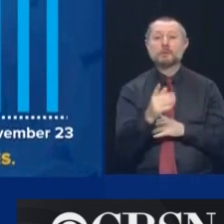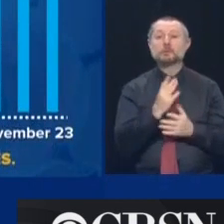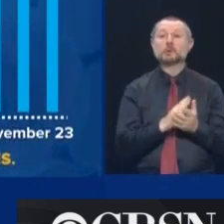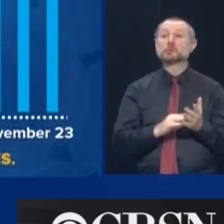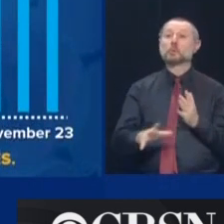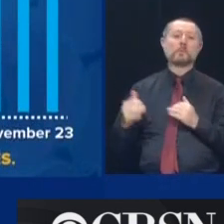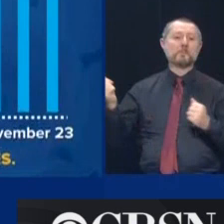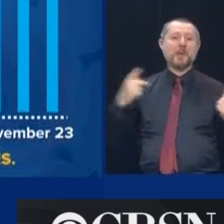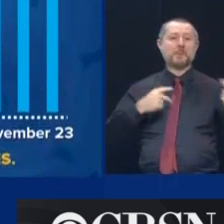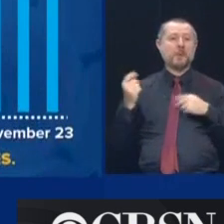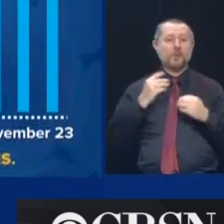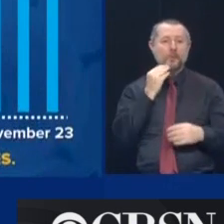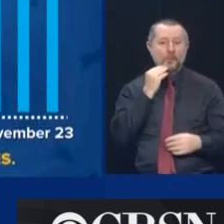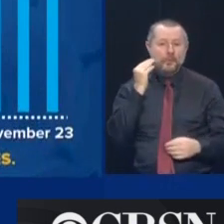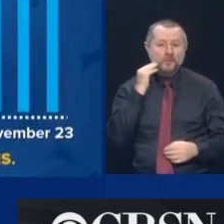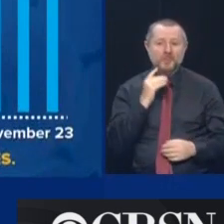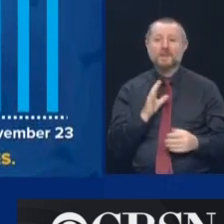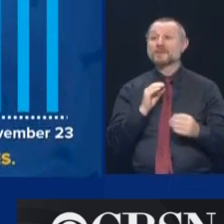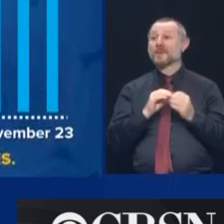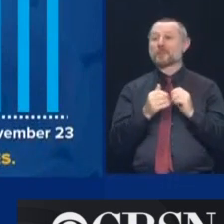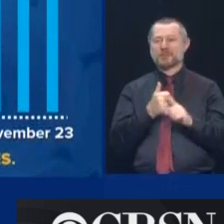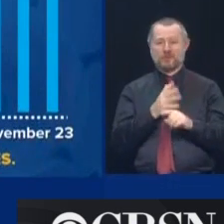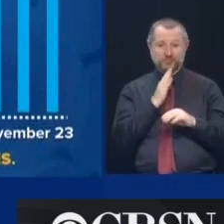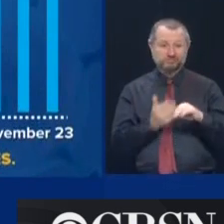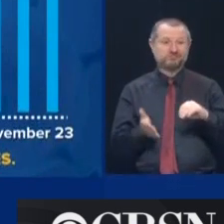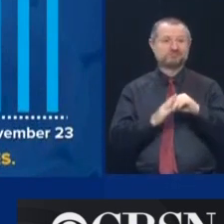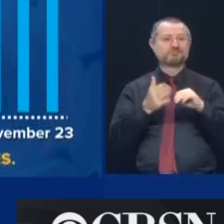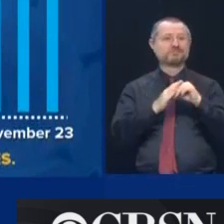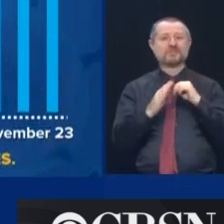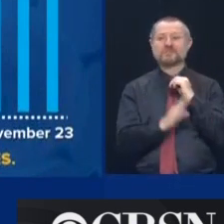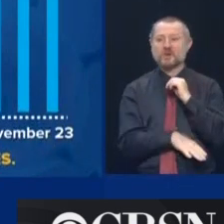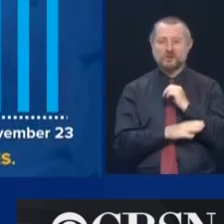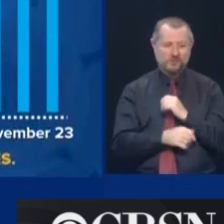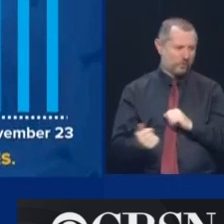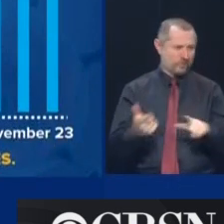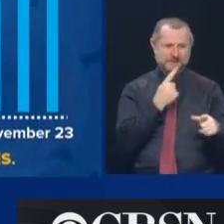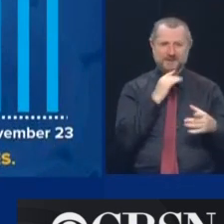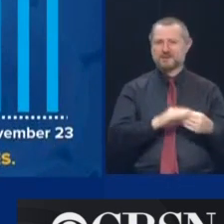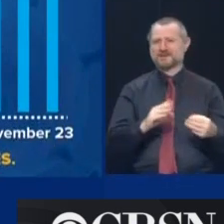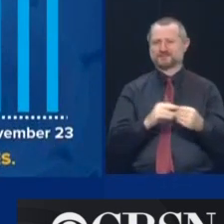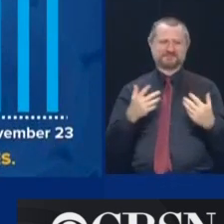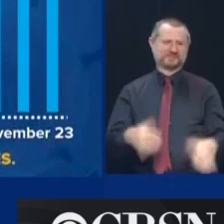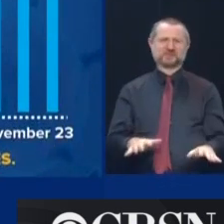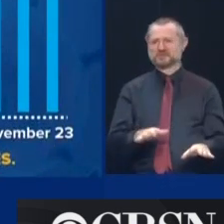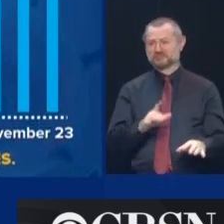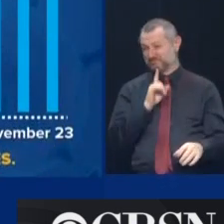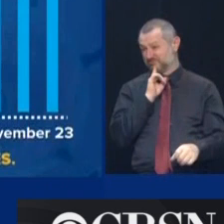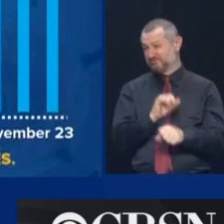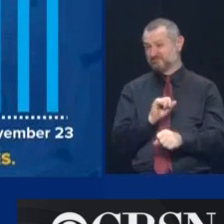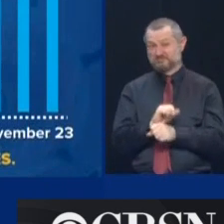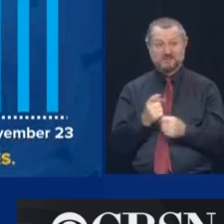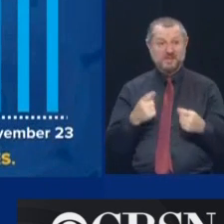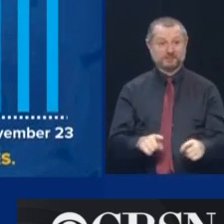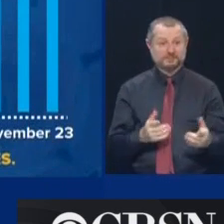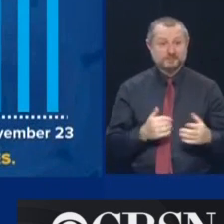the numbers are going to go up in the fall. Everyone said it. What happened? The numbers are going up in the